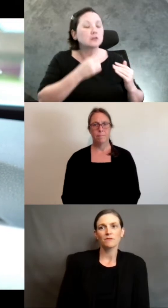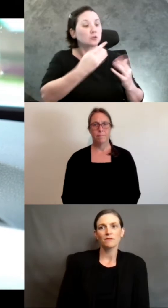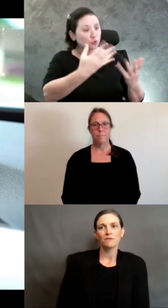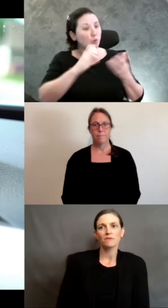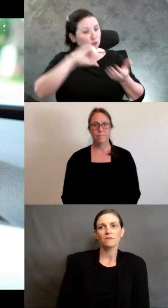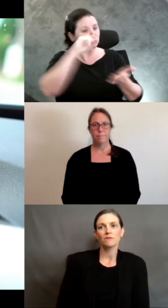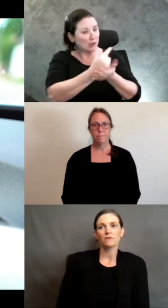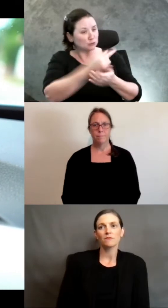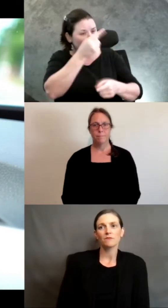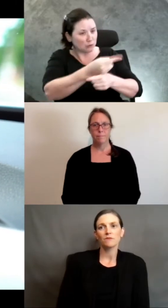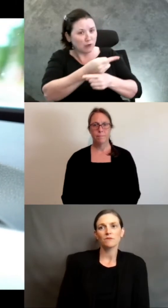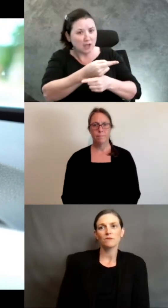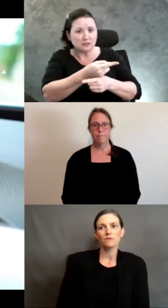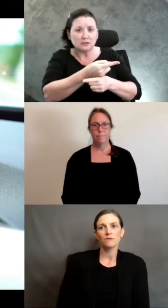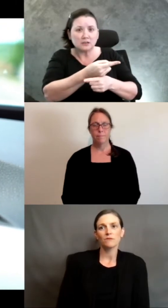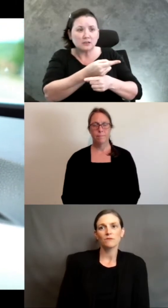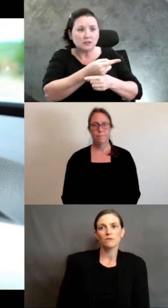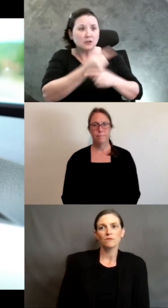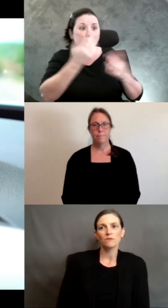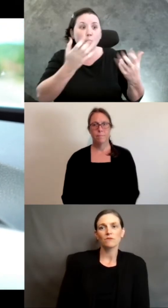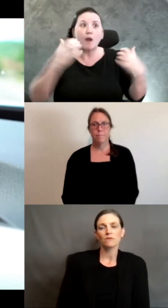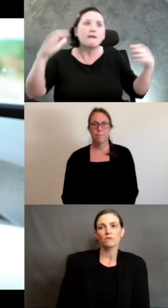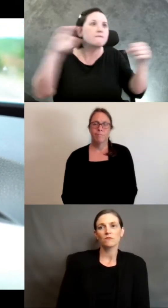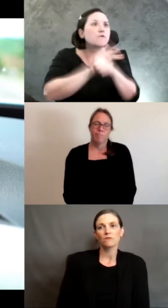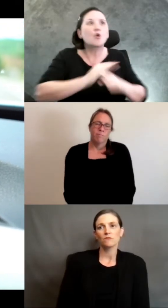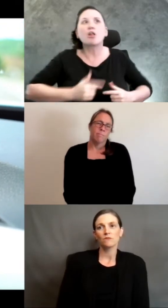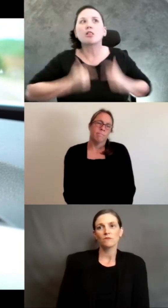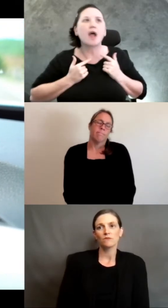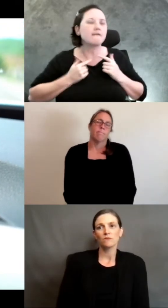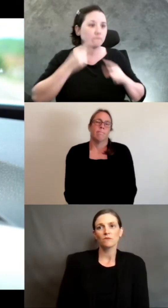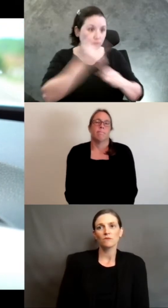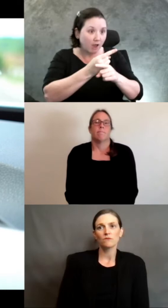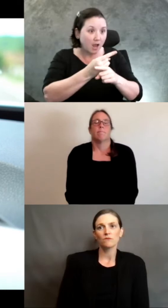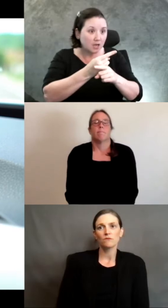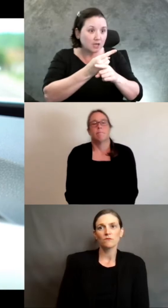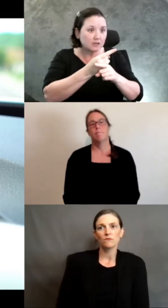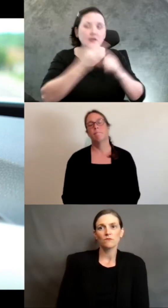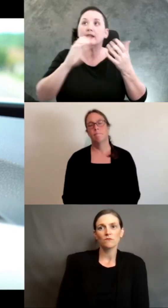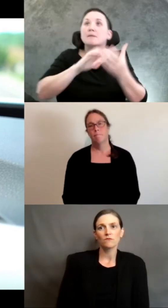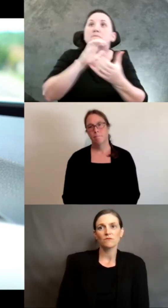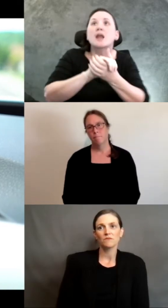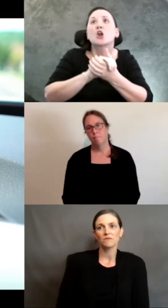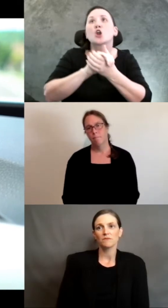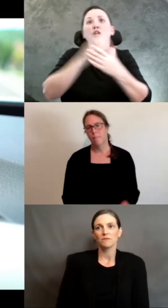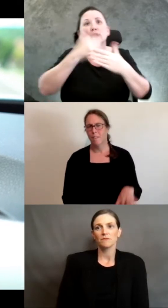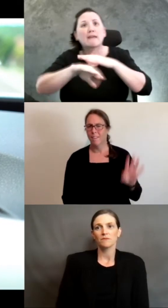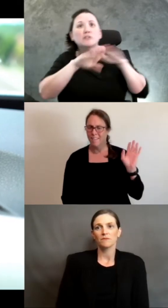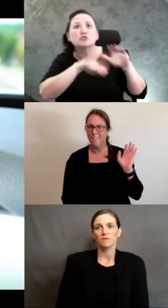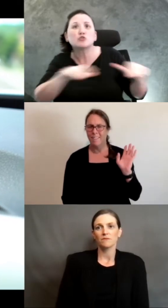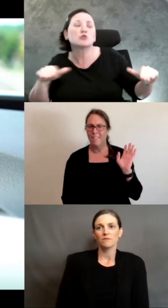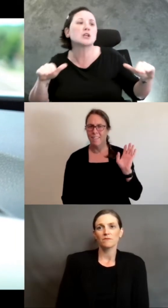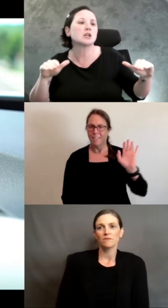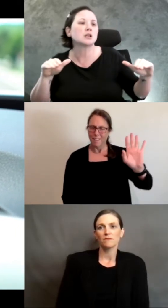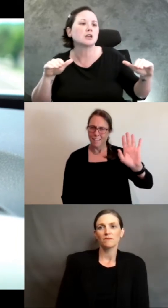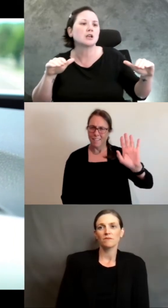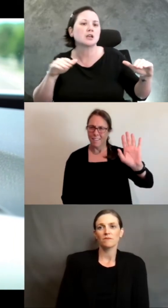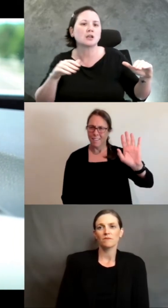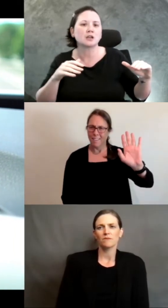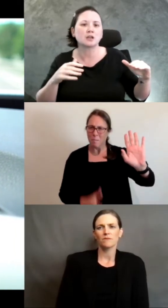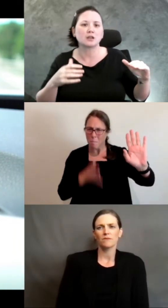graduate, right? You want to have a full life, right? Get married, have children. Whoa there,